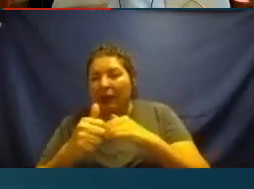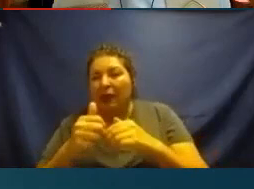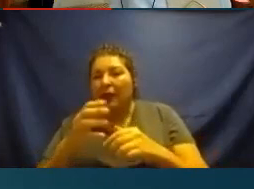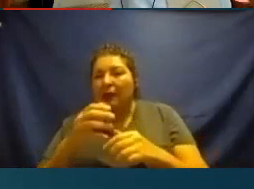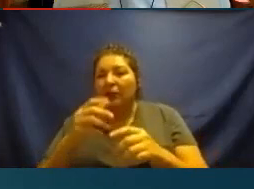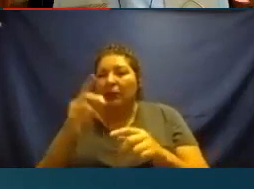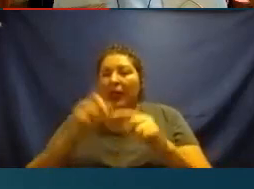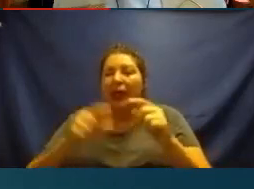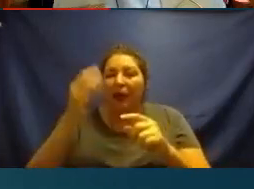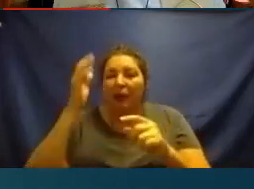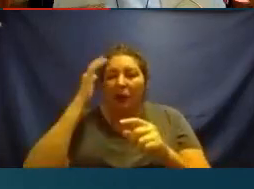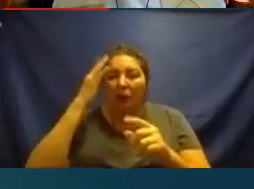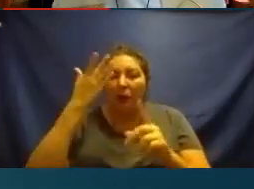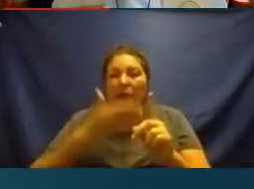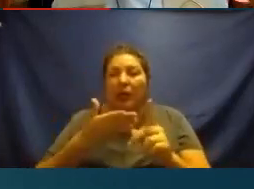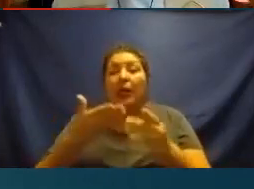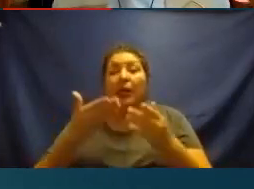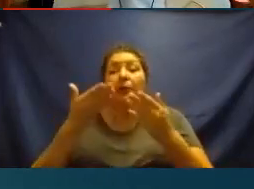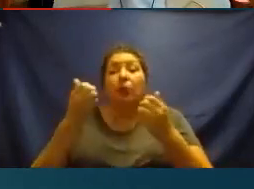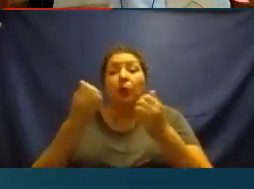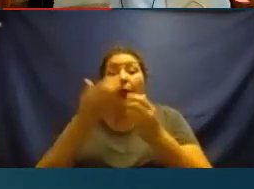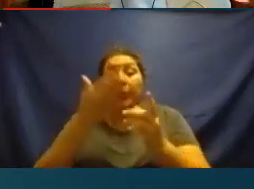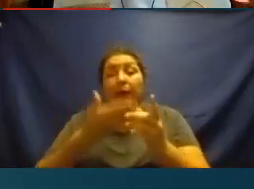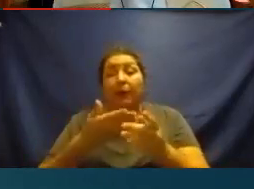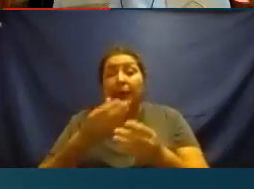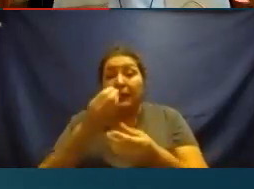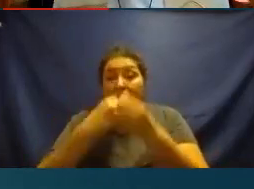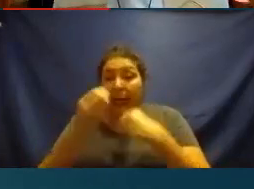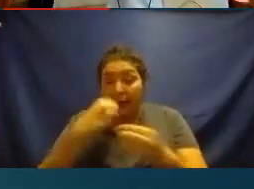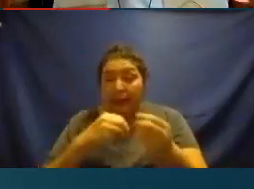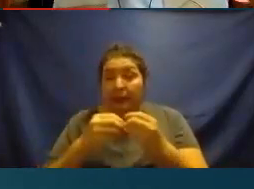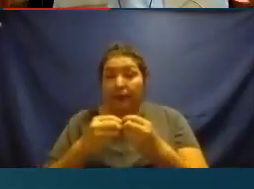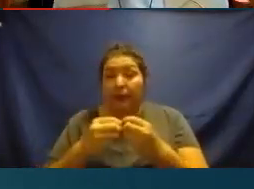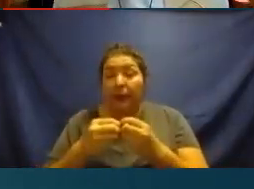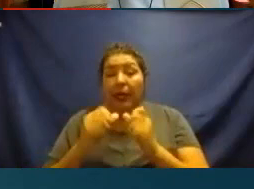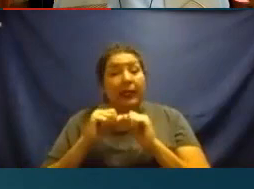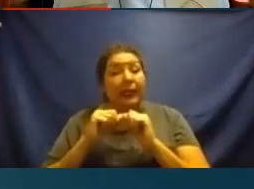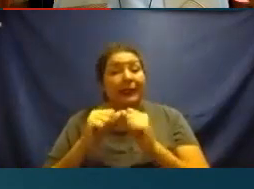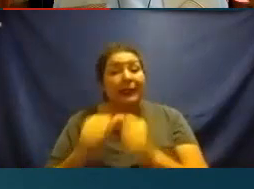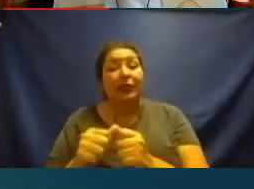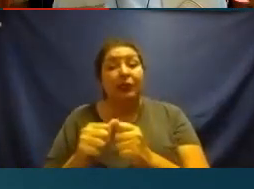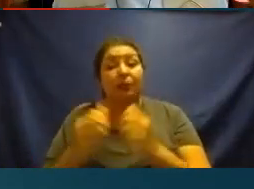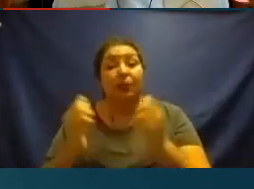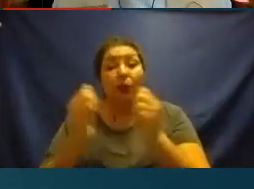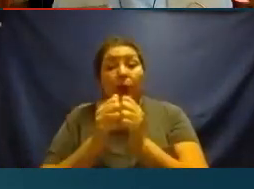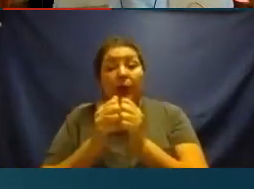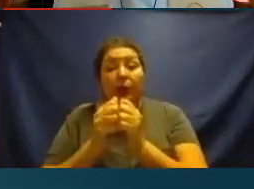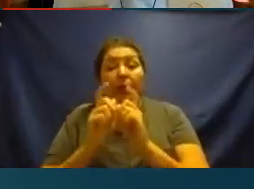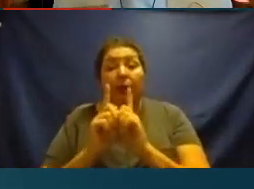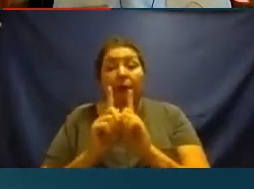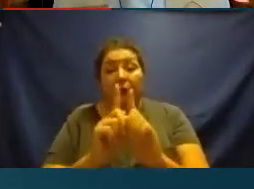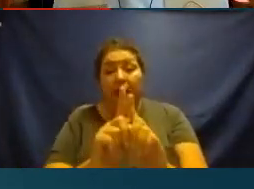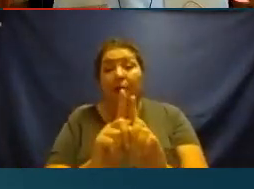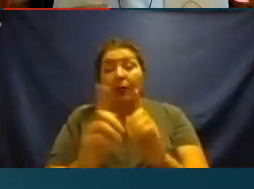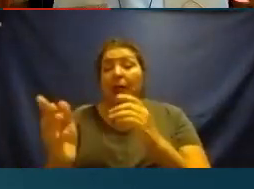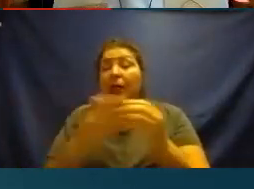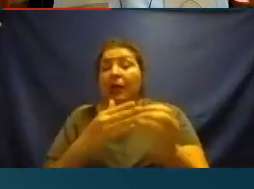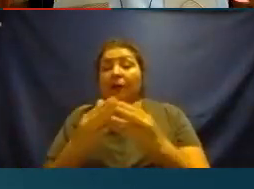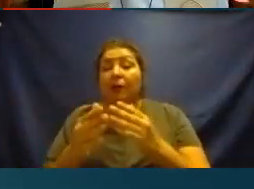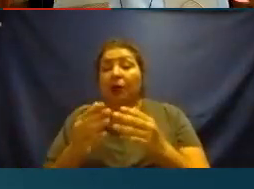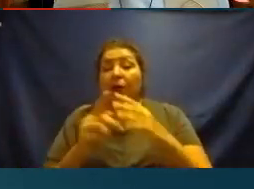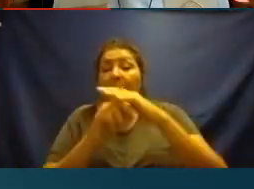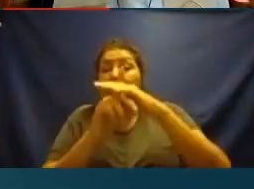as he broke bread and they recognized him. He is still with them even after he disappeared from their sight.